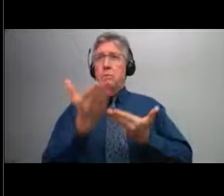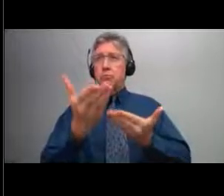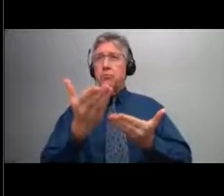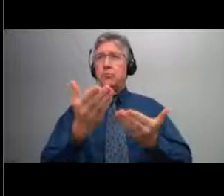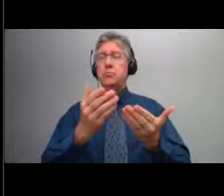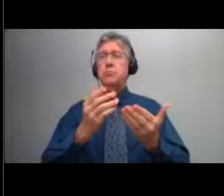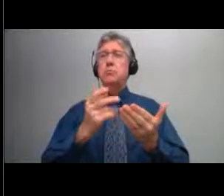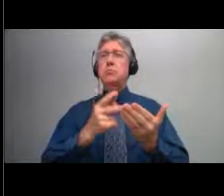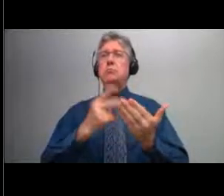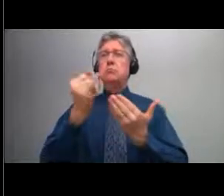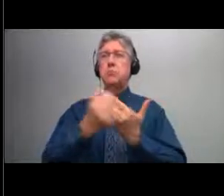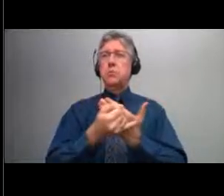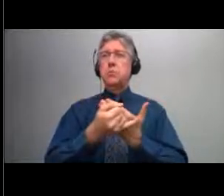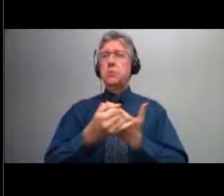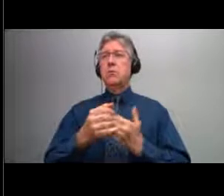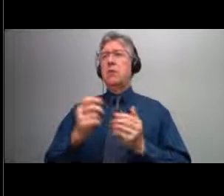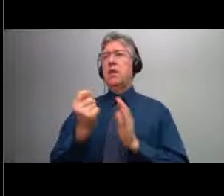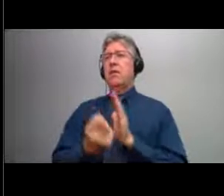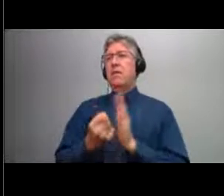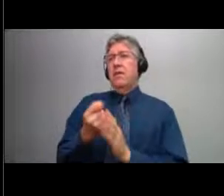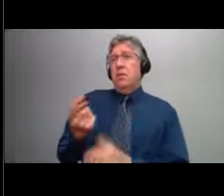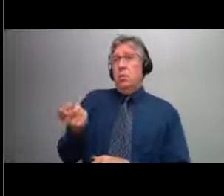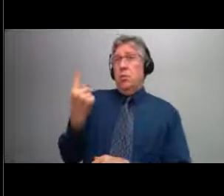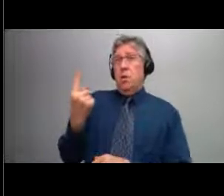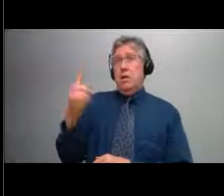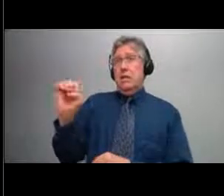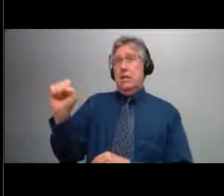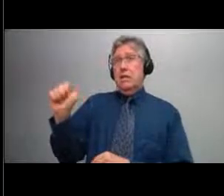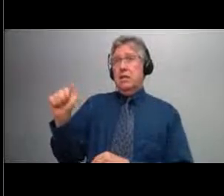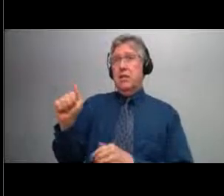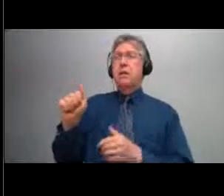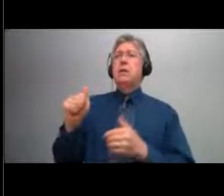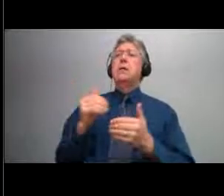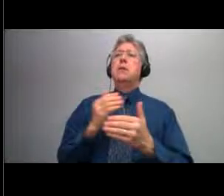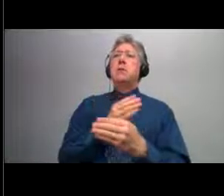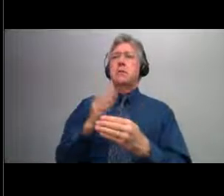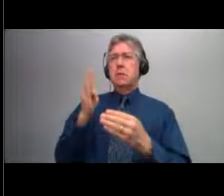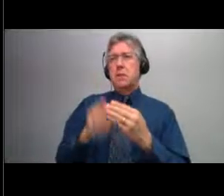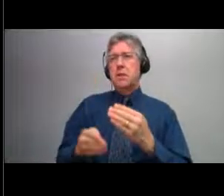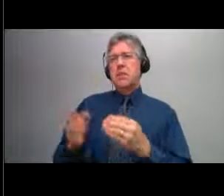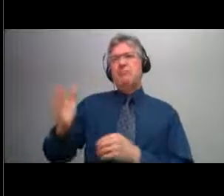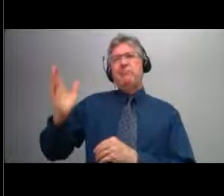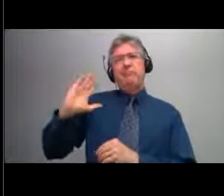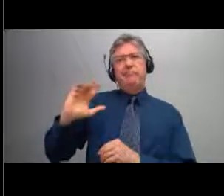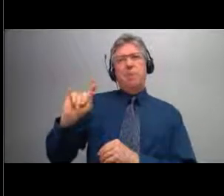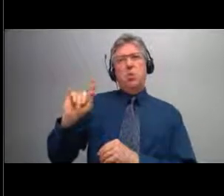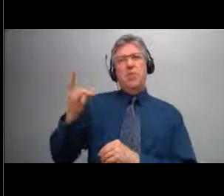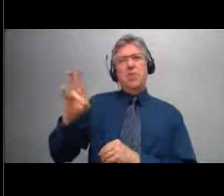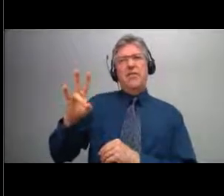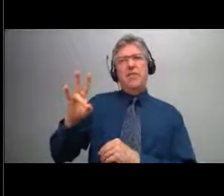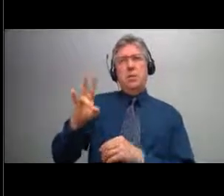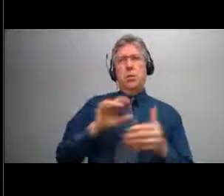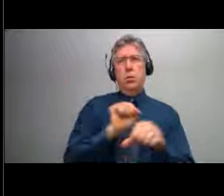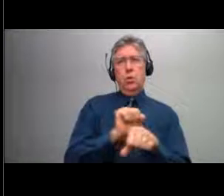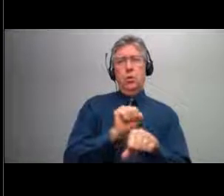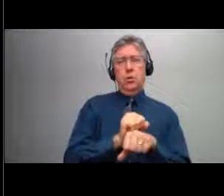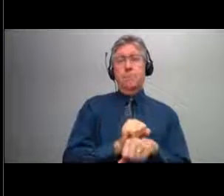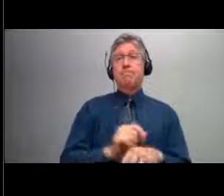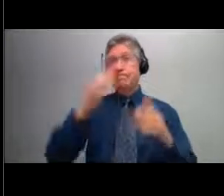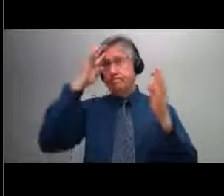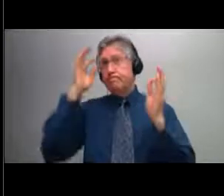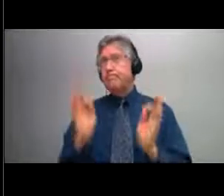Phase 1 ESA was completed to update what was performed in 2017. The conclusions were that